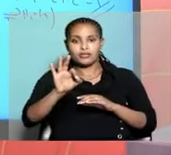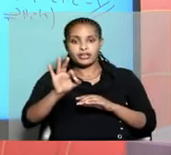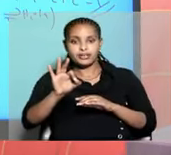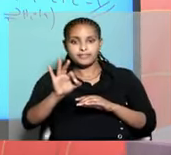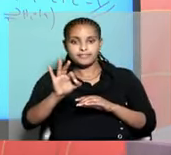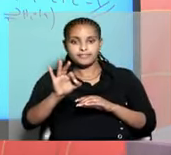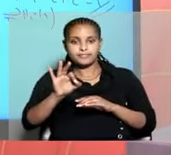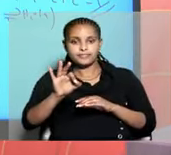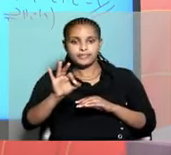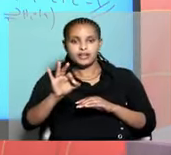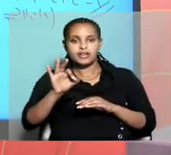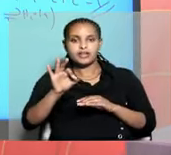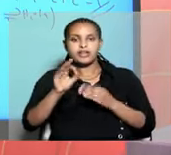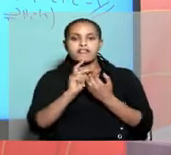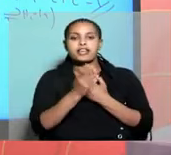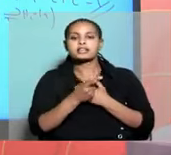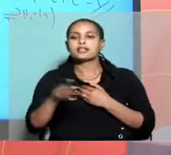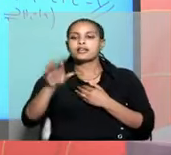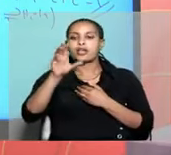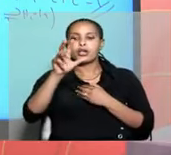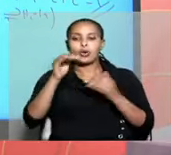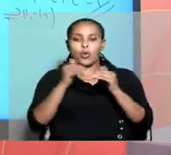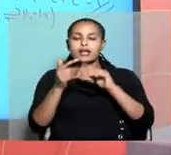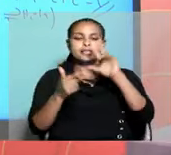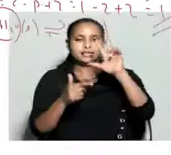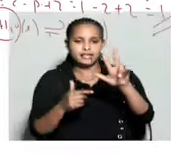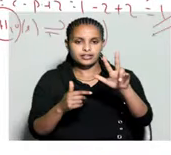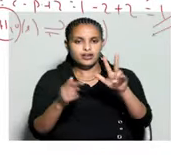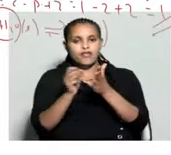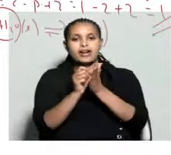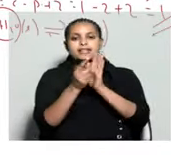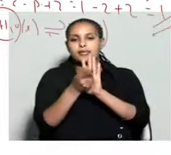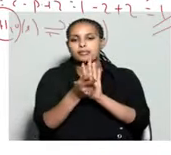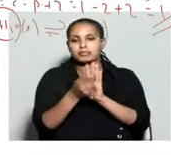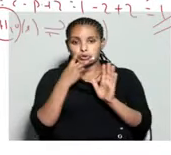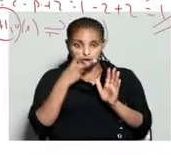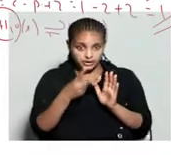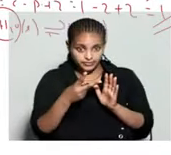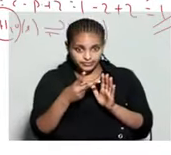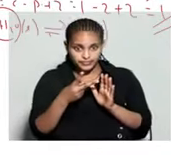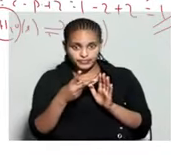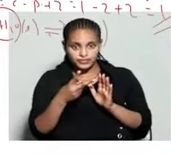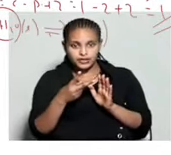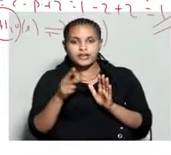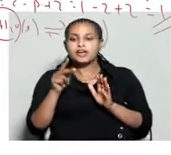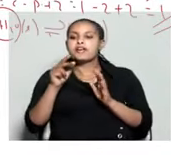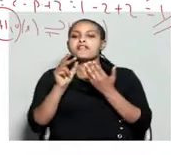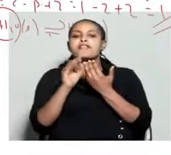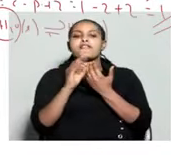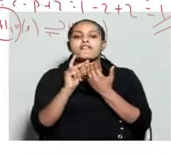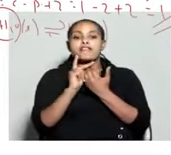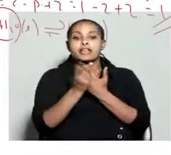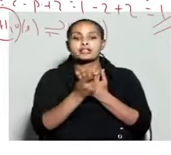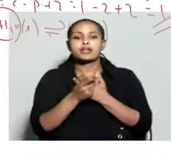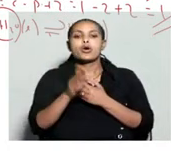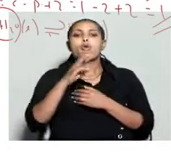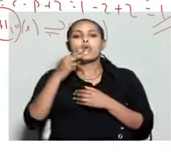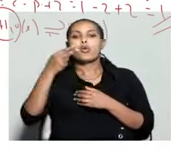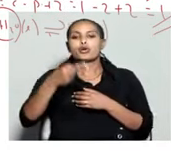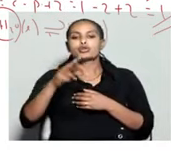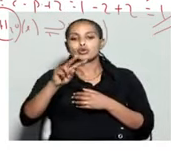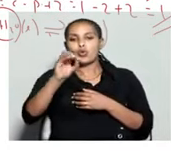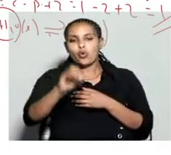freedom? Phase equal 3. For example, you see, phase 3P,